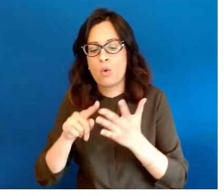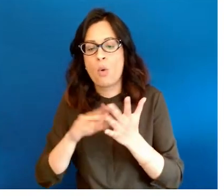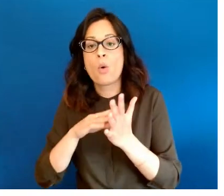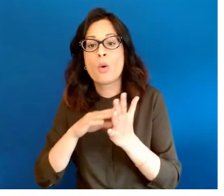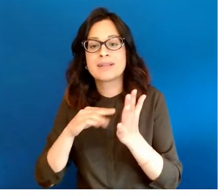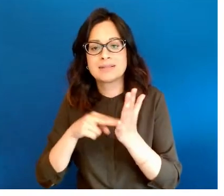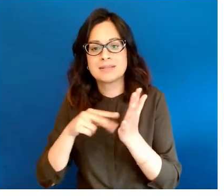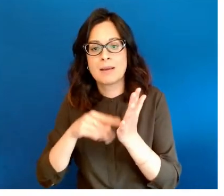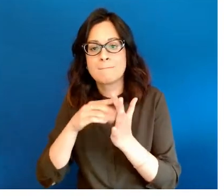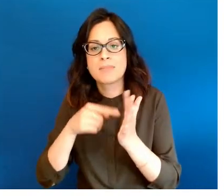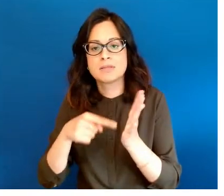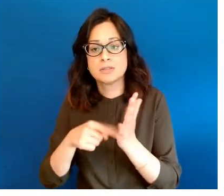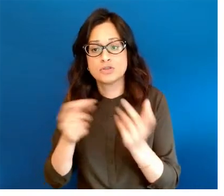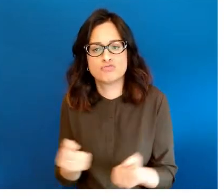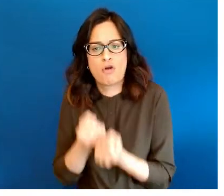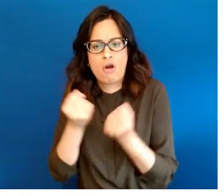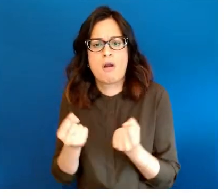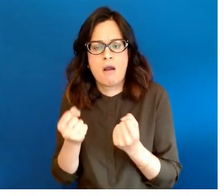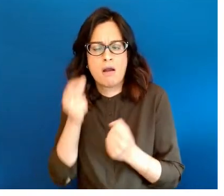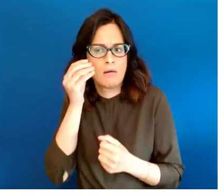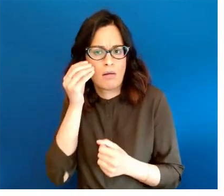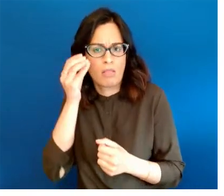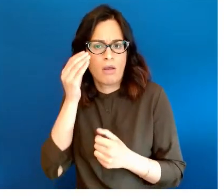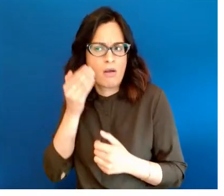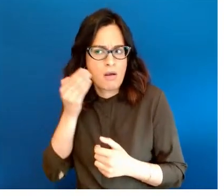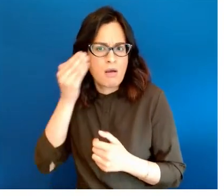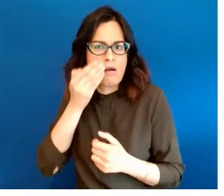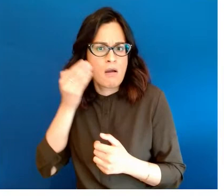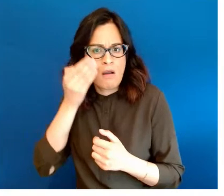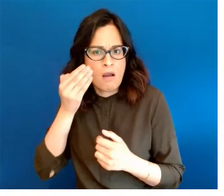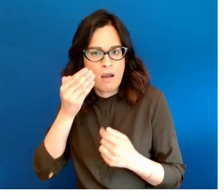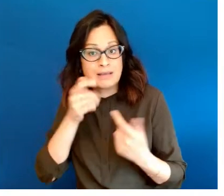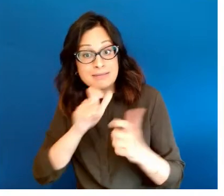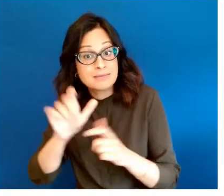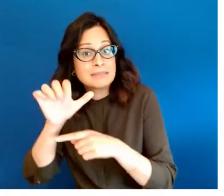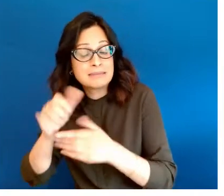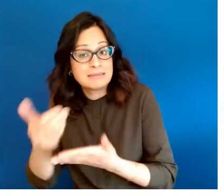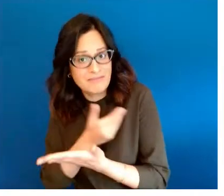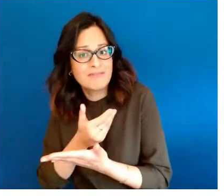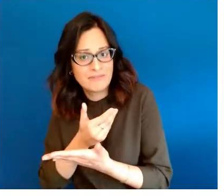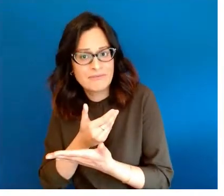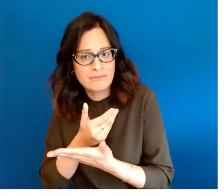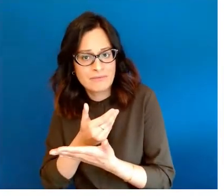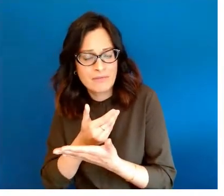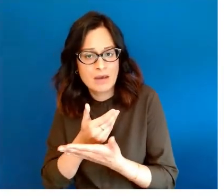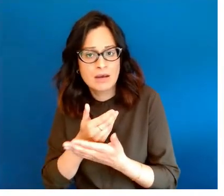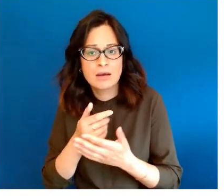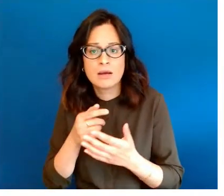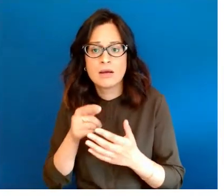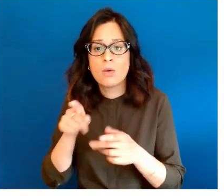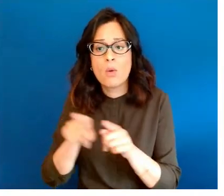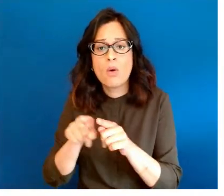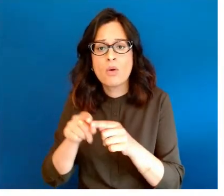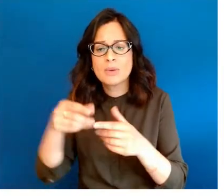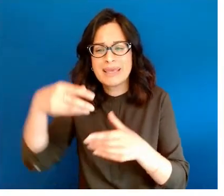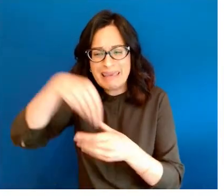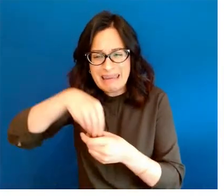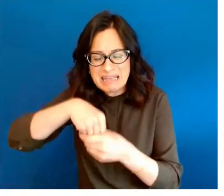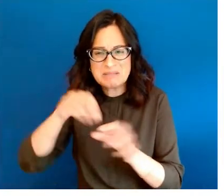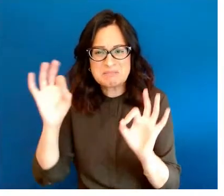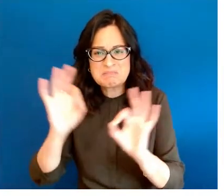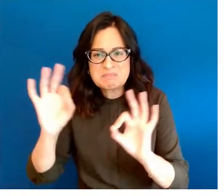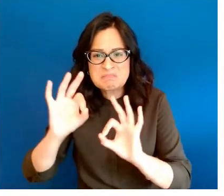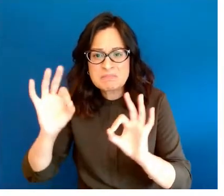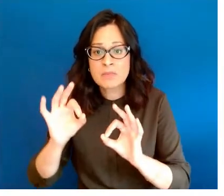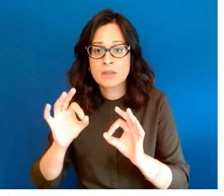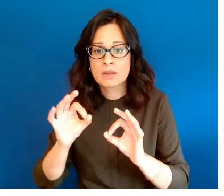slightly stronger, but still safe. Ointments don't have that preservative, and it could be that you're putting on a